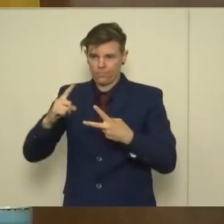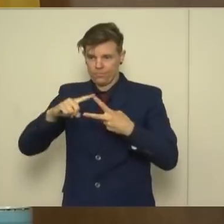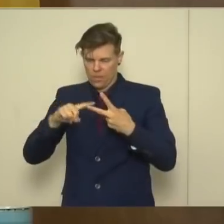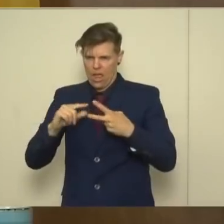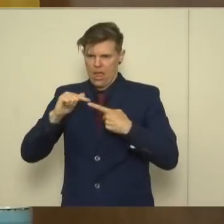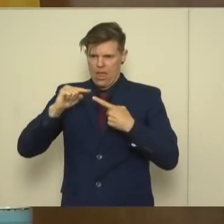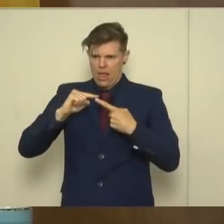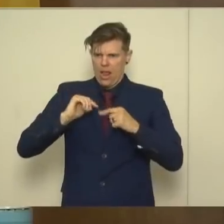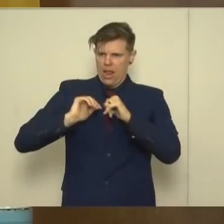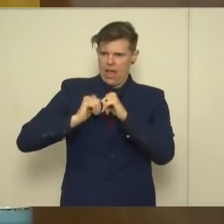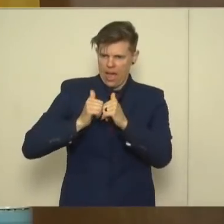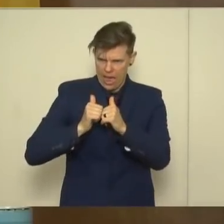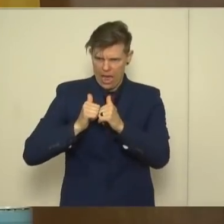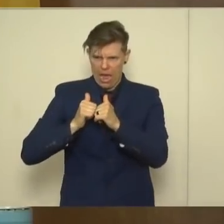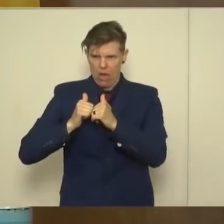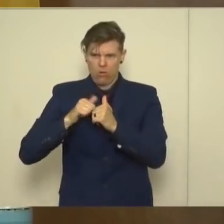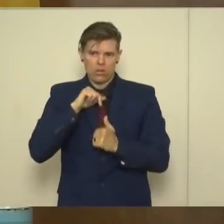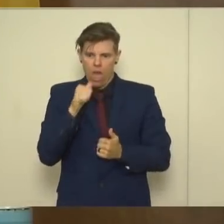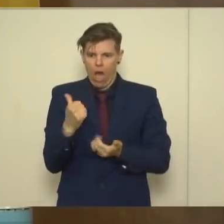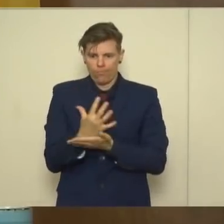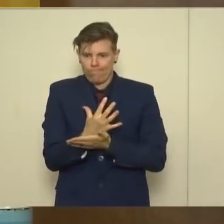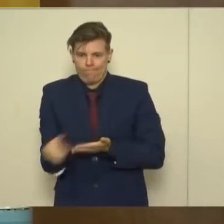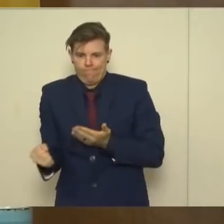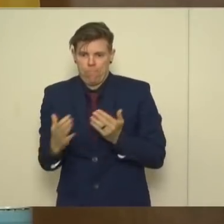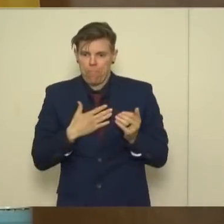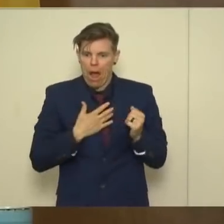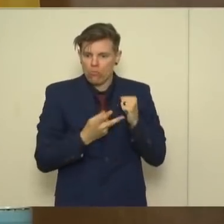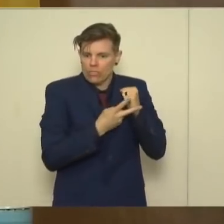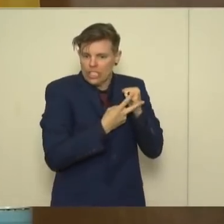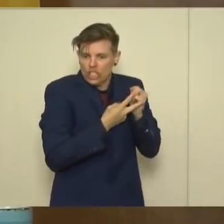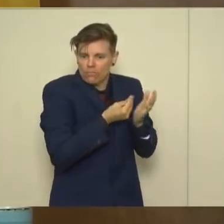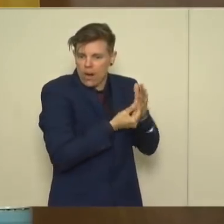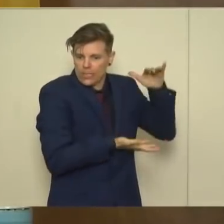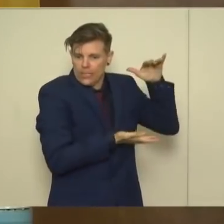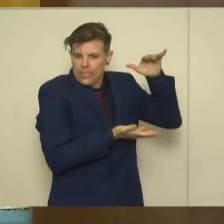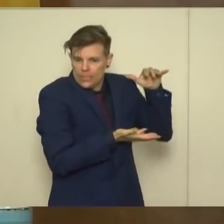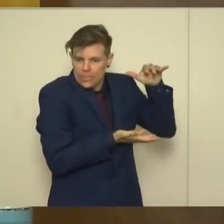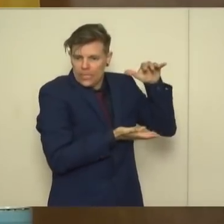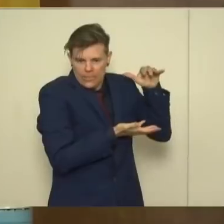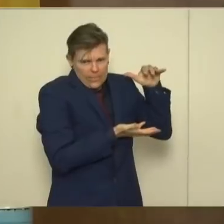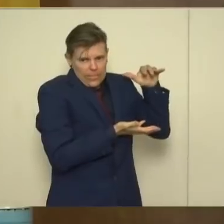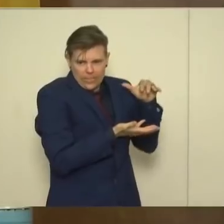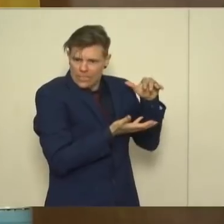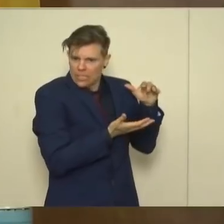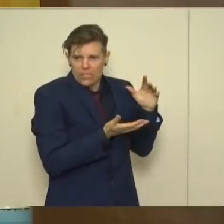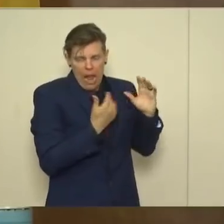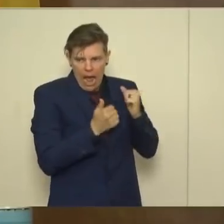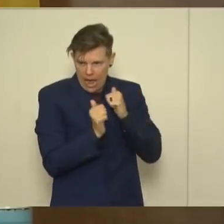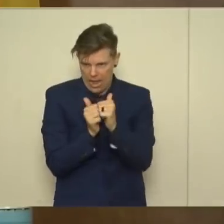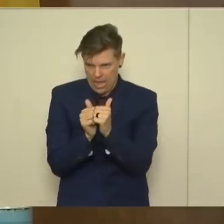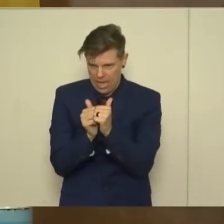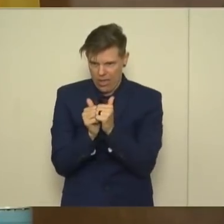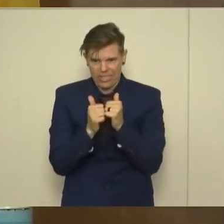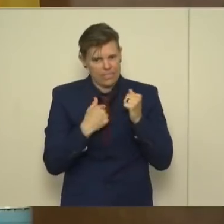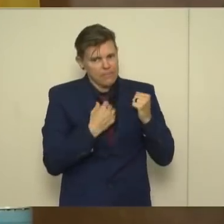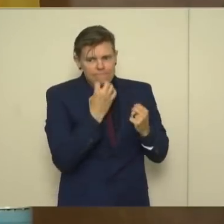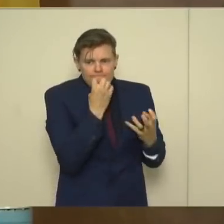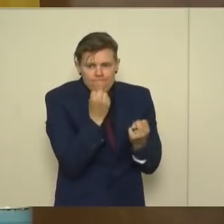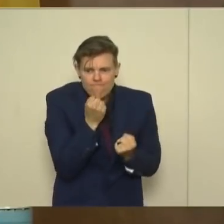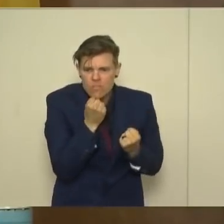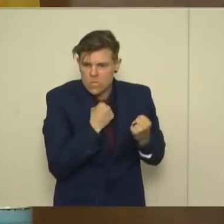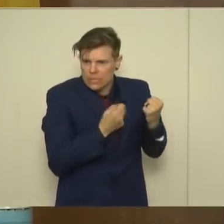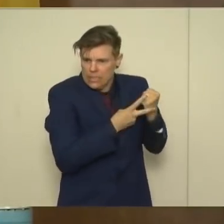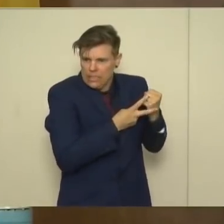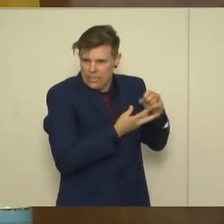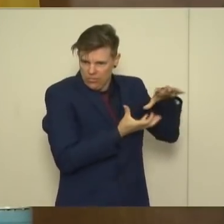take reserves to zero. I don't know what the possibilities are, but I feel really compelled, particularly as a governor that